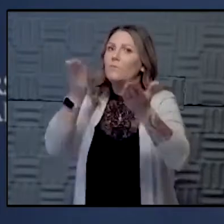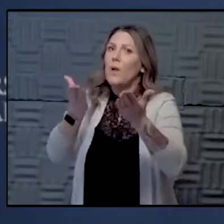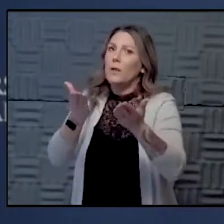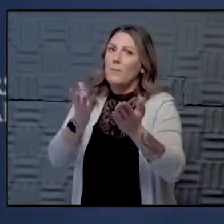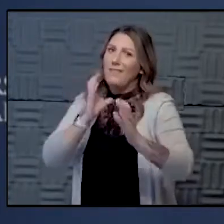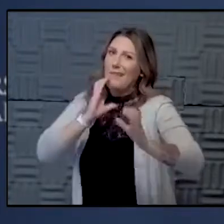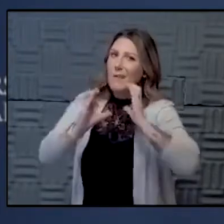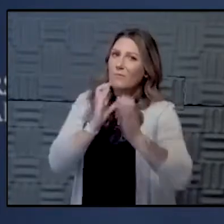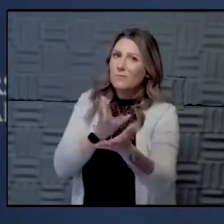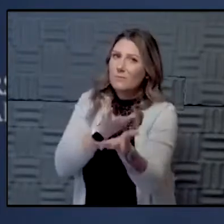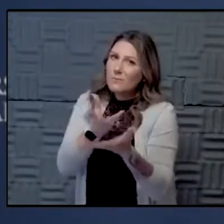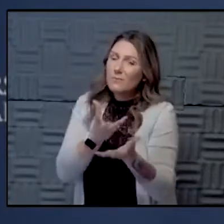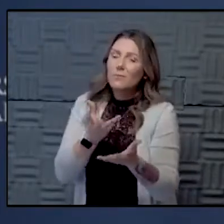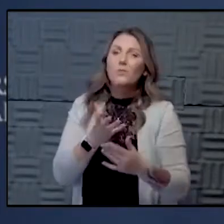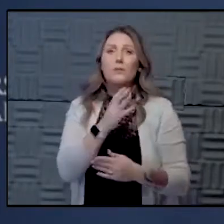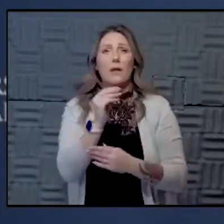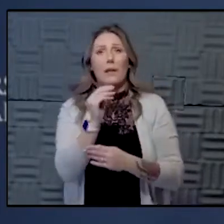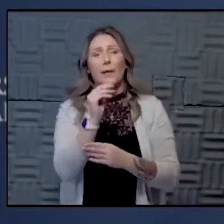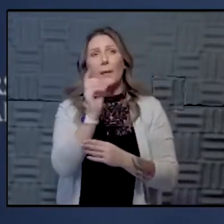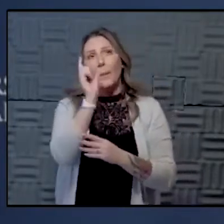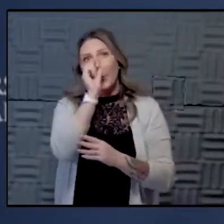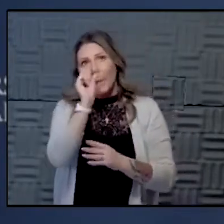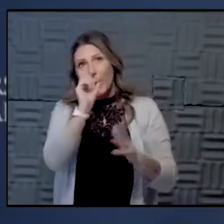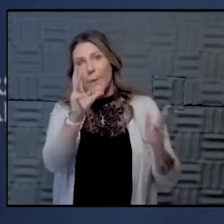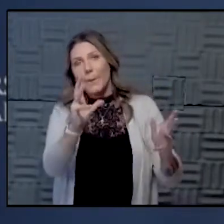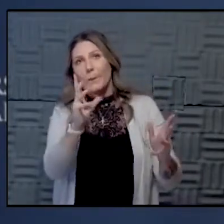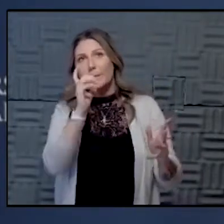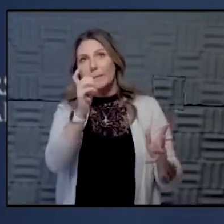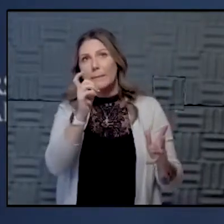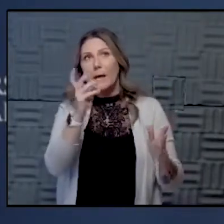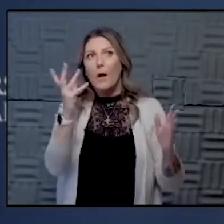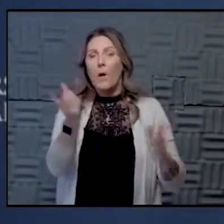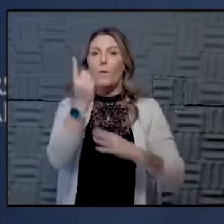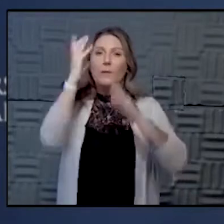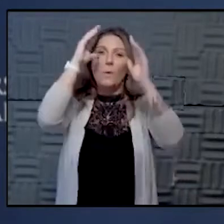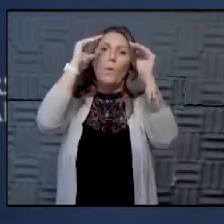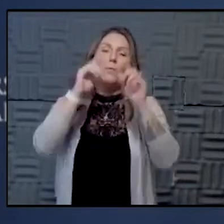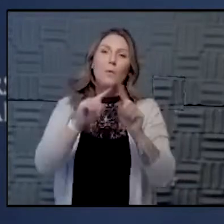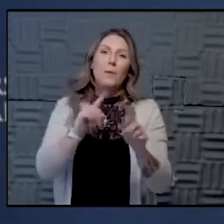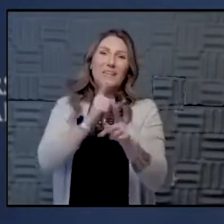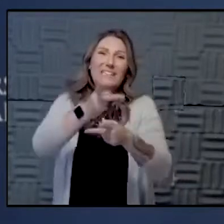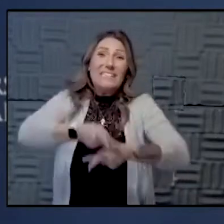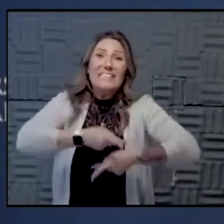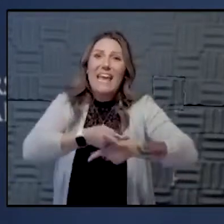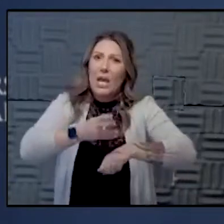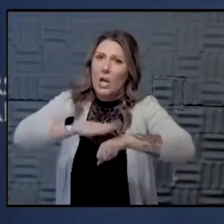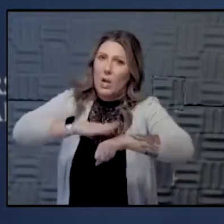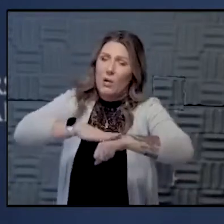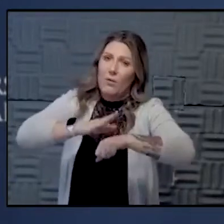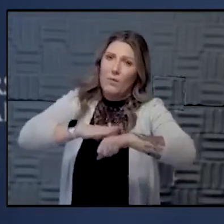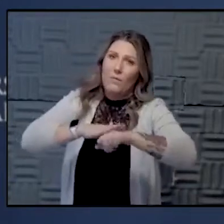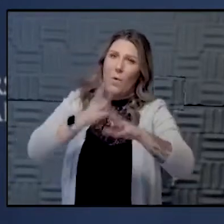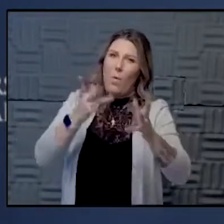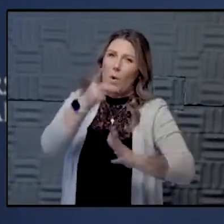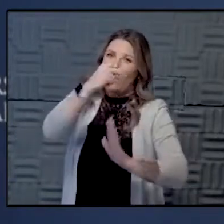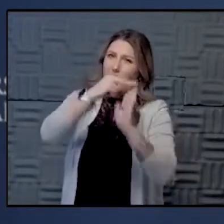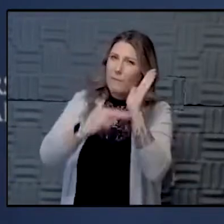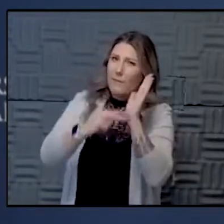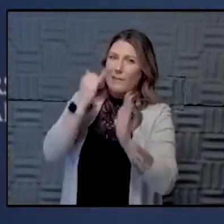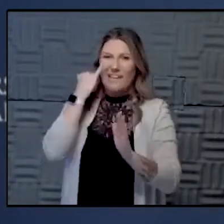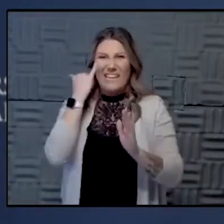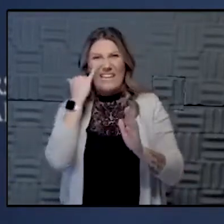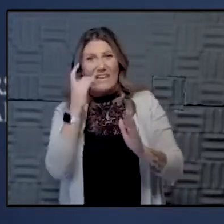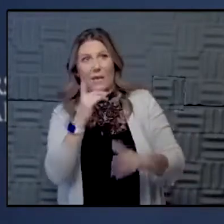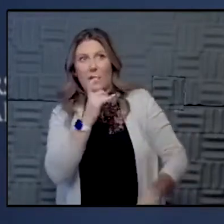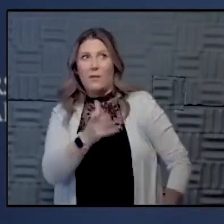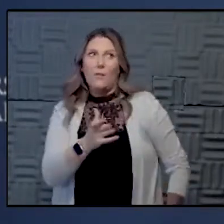conversation with them. In general, Google search isn't harmful. I just always use caution to say, be careful of what you read and if things are